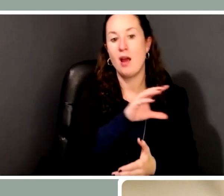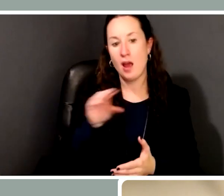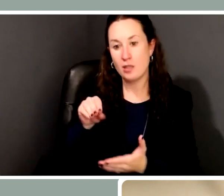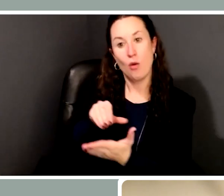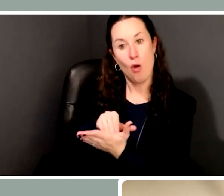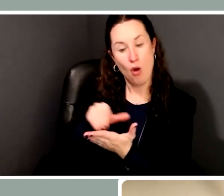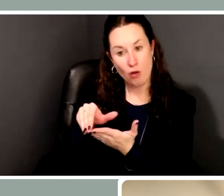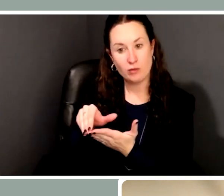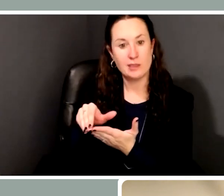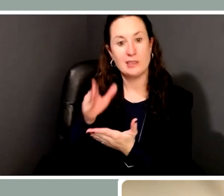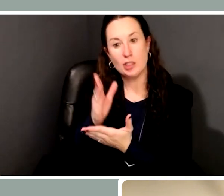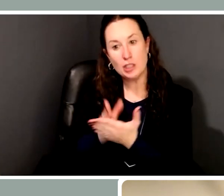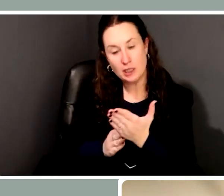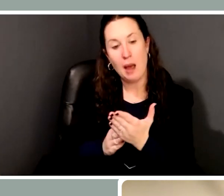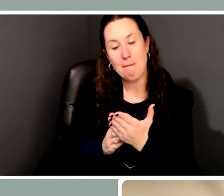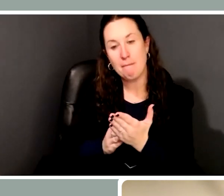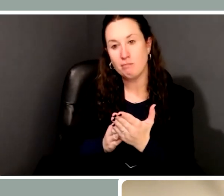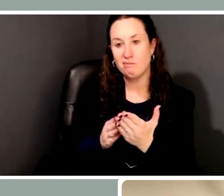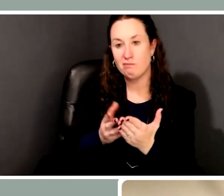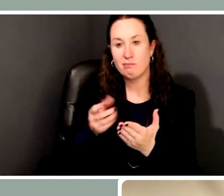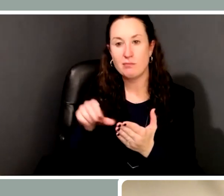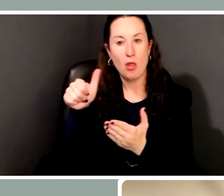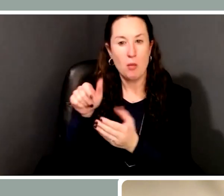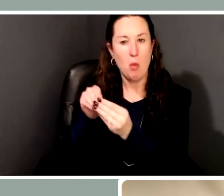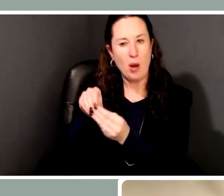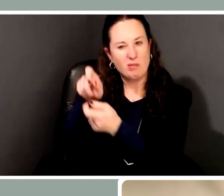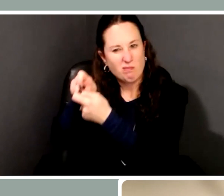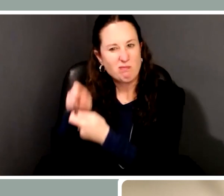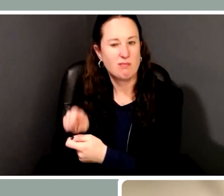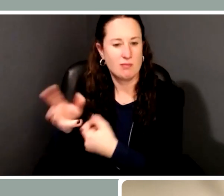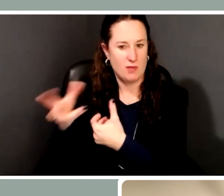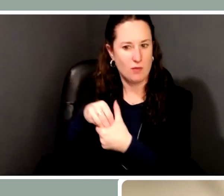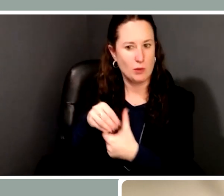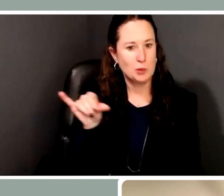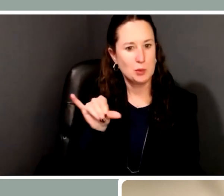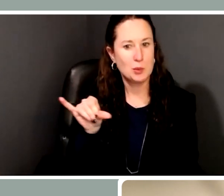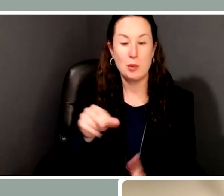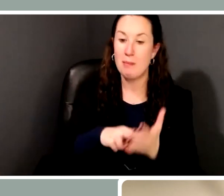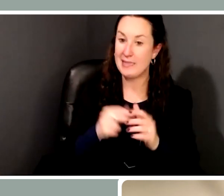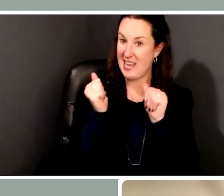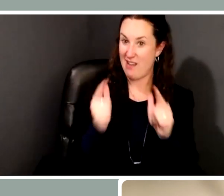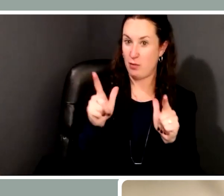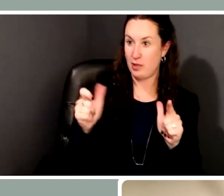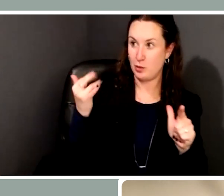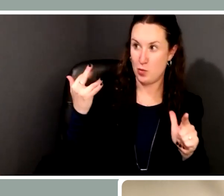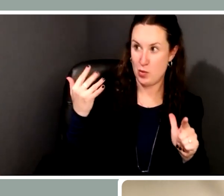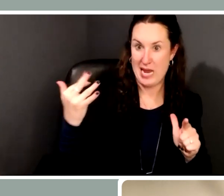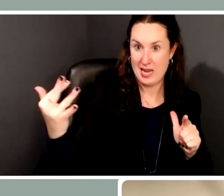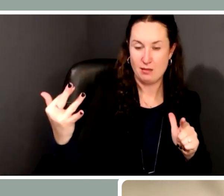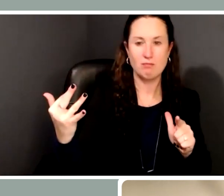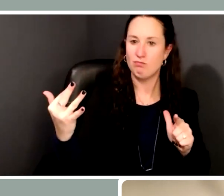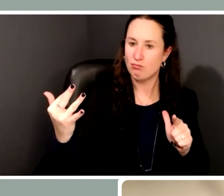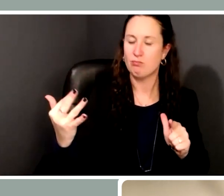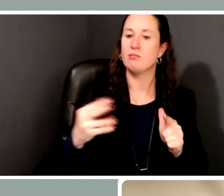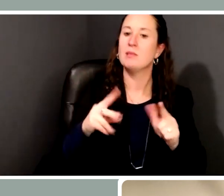some subtleties to that. So it depends. It doesn't mean that everyone has to wait until that point. It depends how quickly the